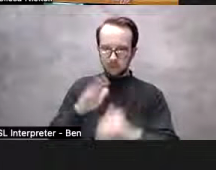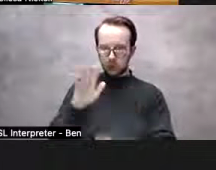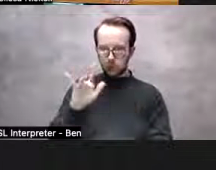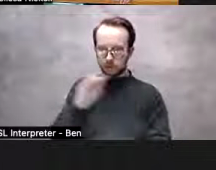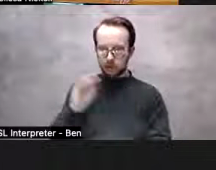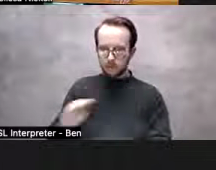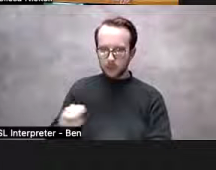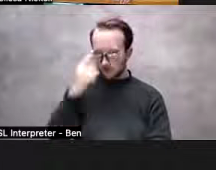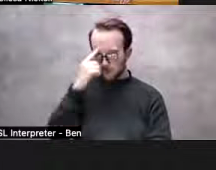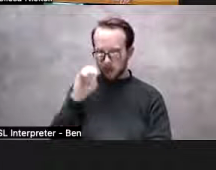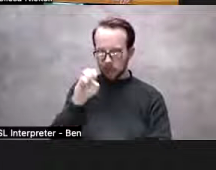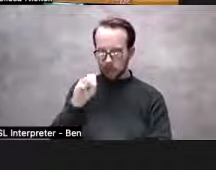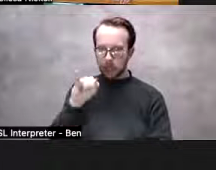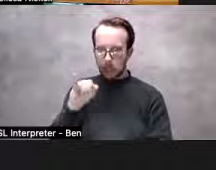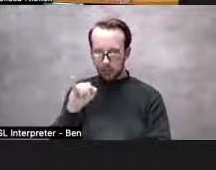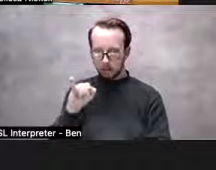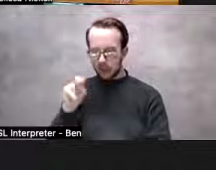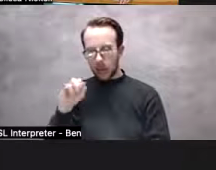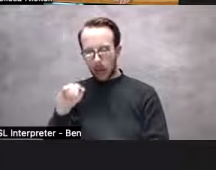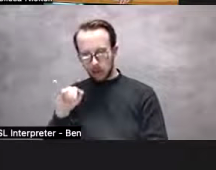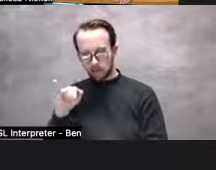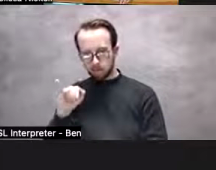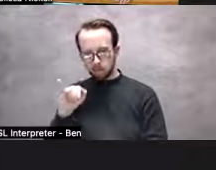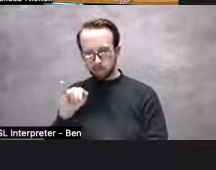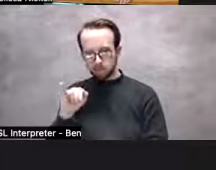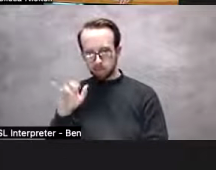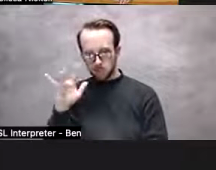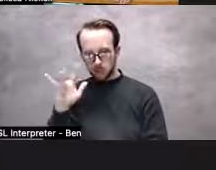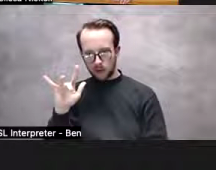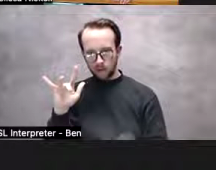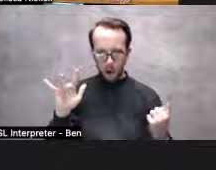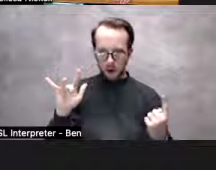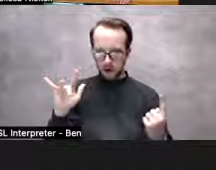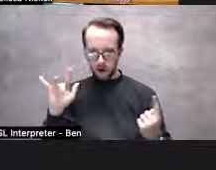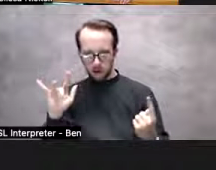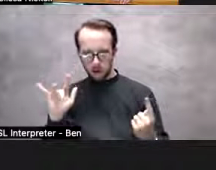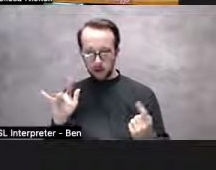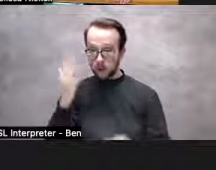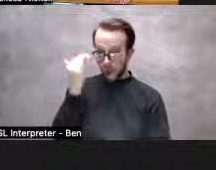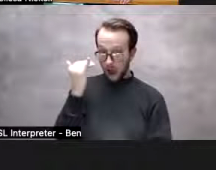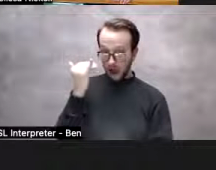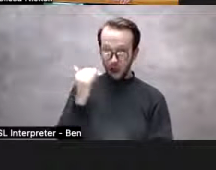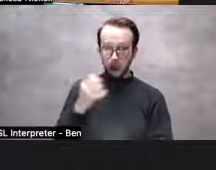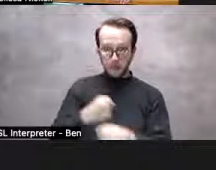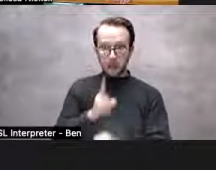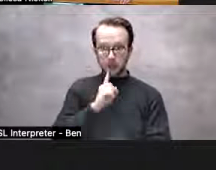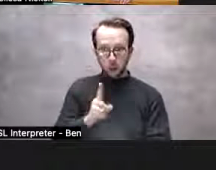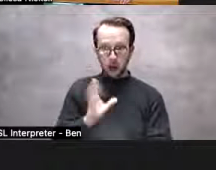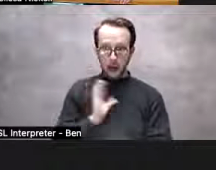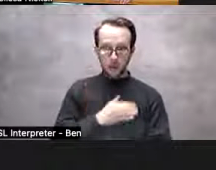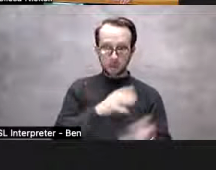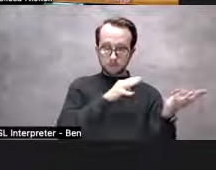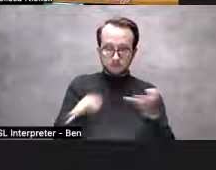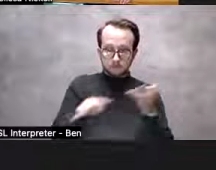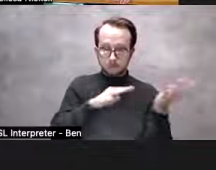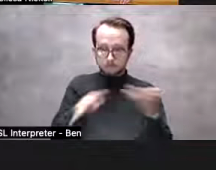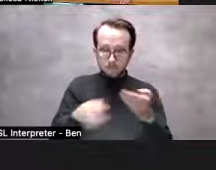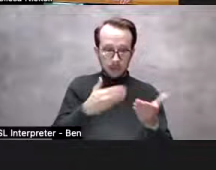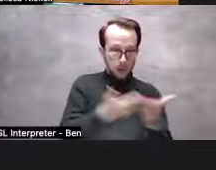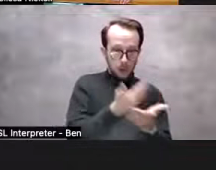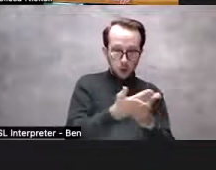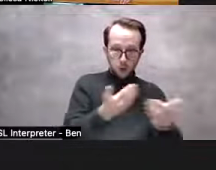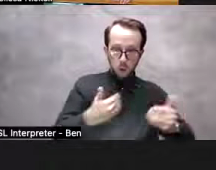for ESIs or new investigators. And NIH is doing this because they really want to make sure that the pipeline of young investigators that are